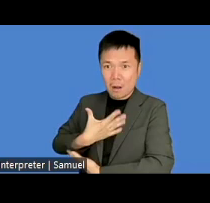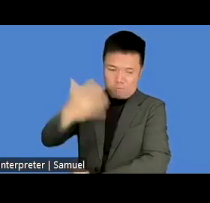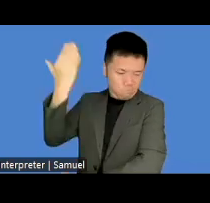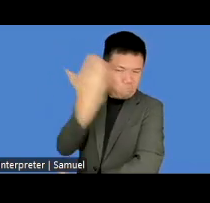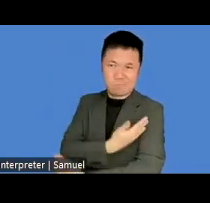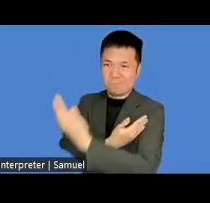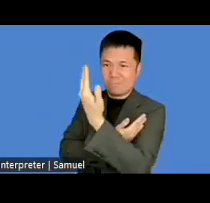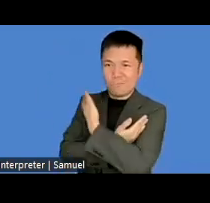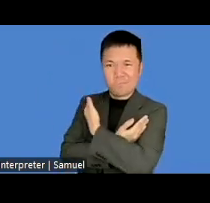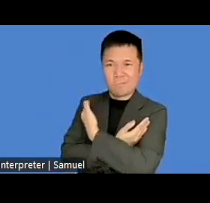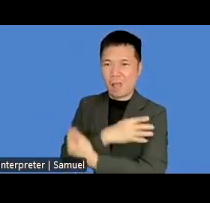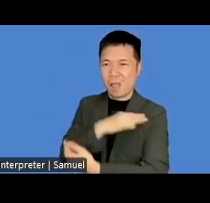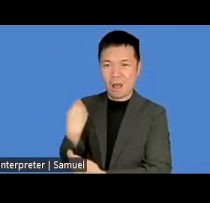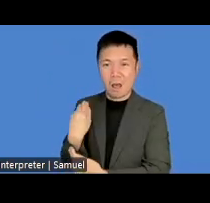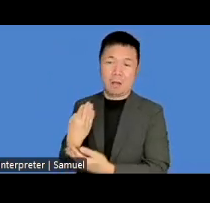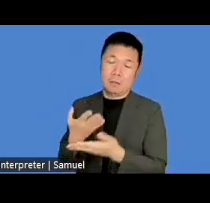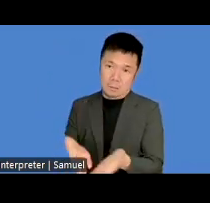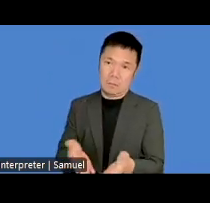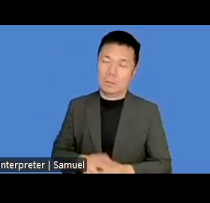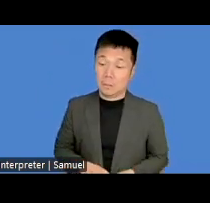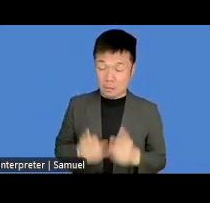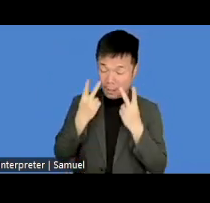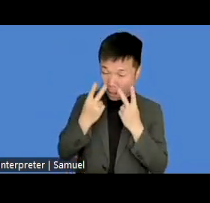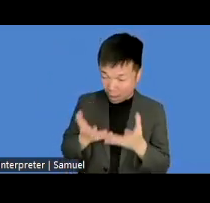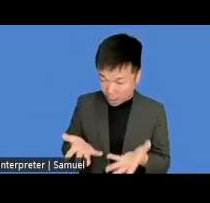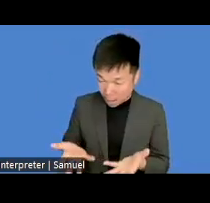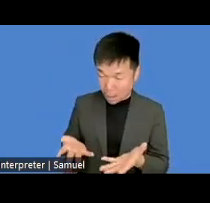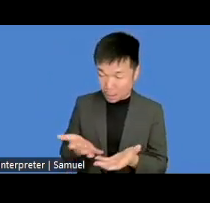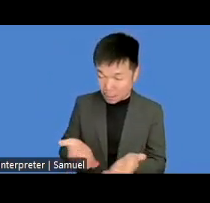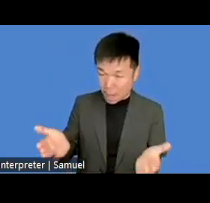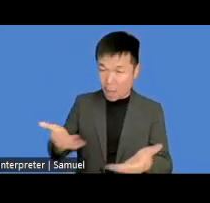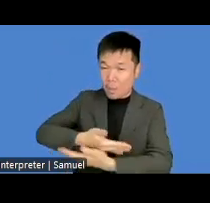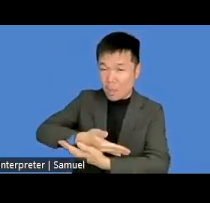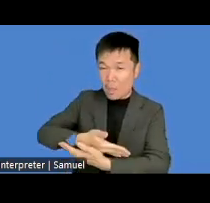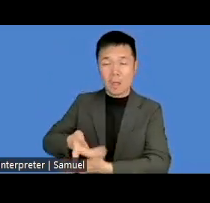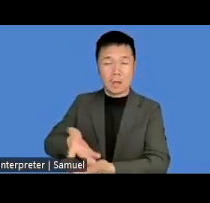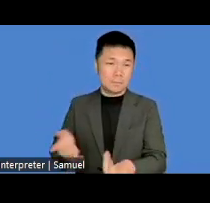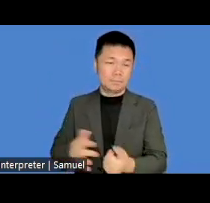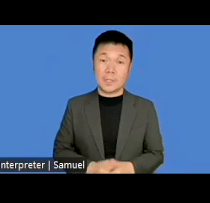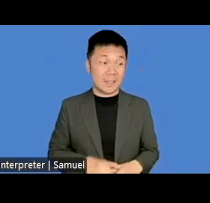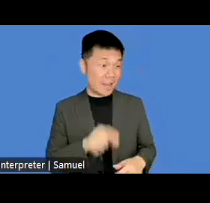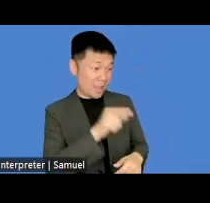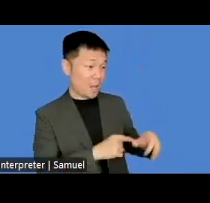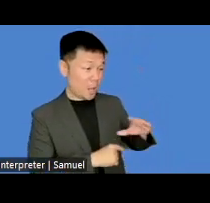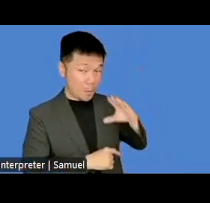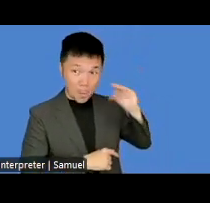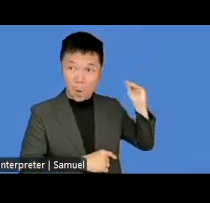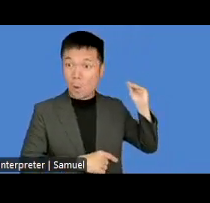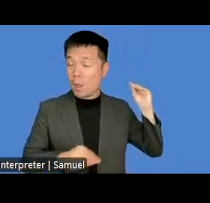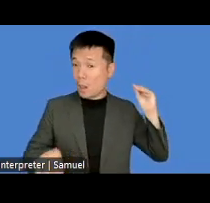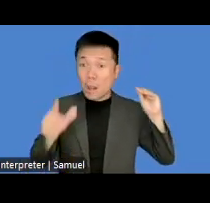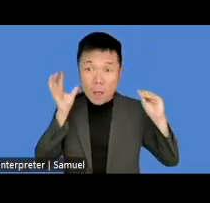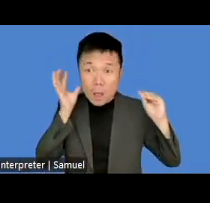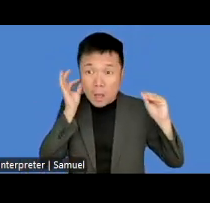attacks, the families that were affected, the boy's family and the girl's family, looking at